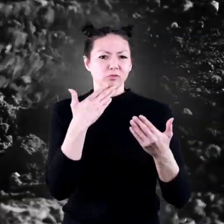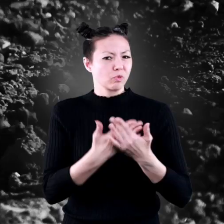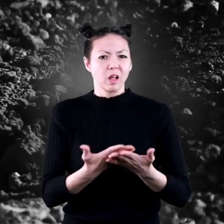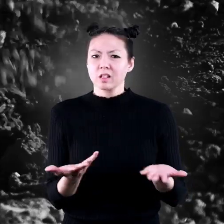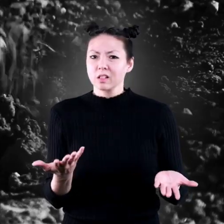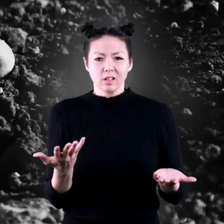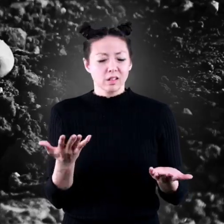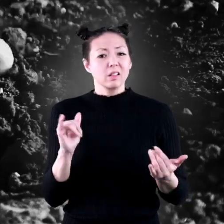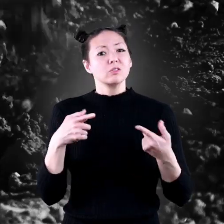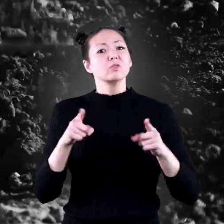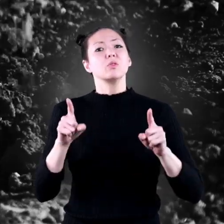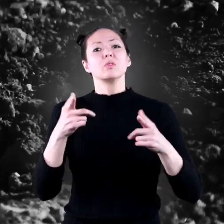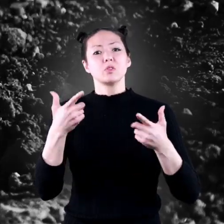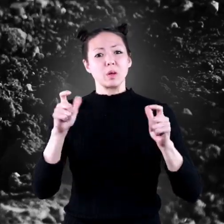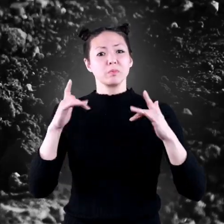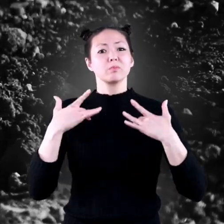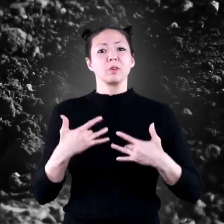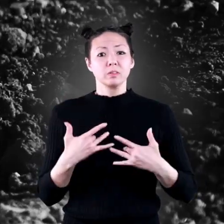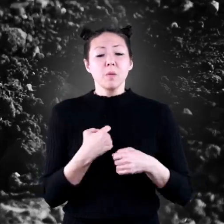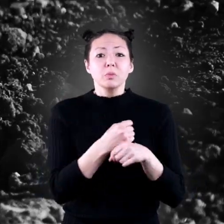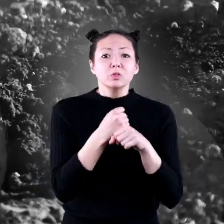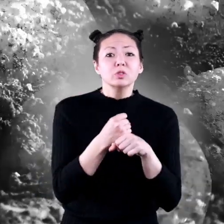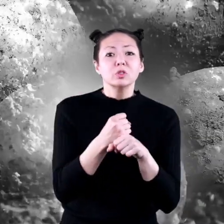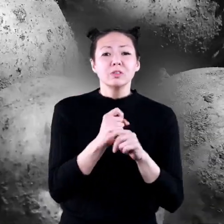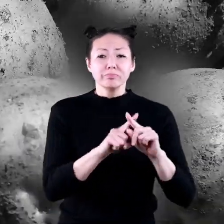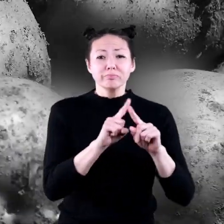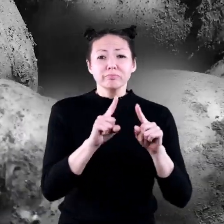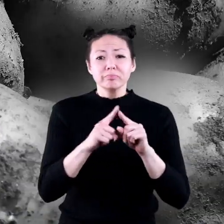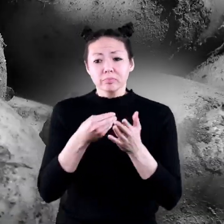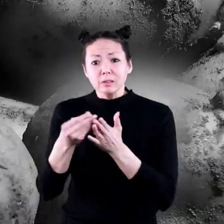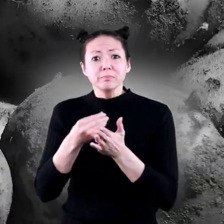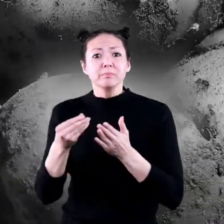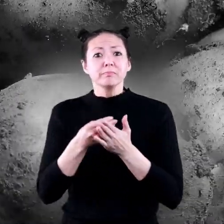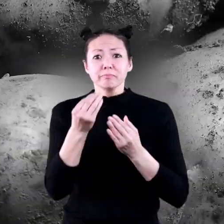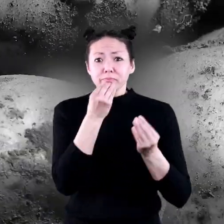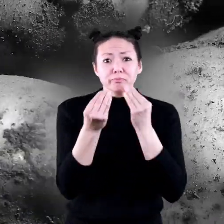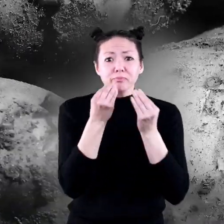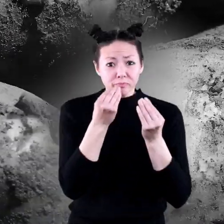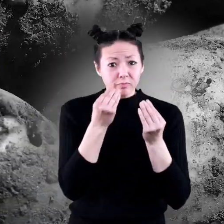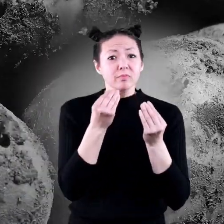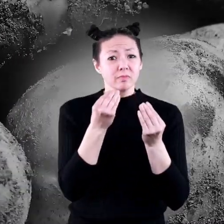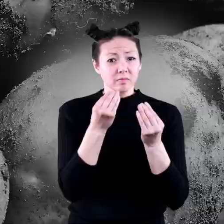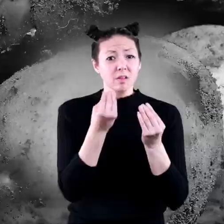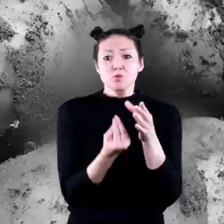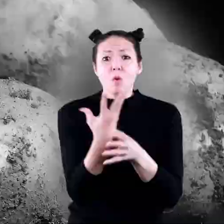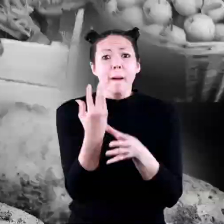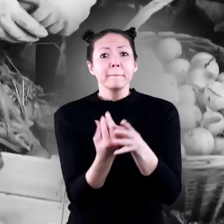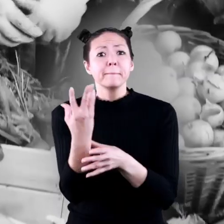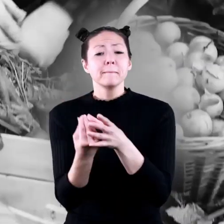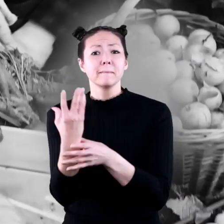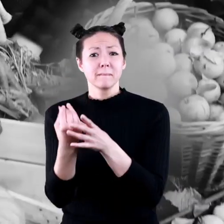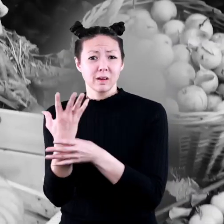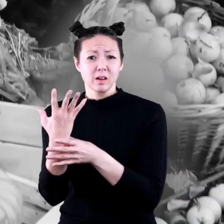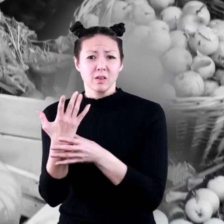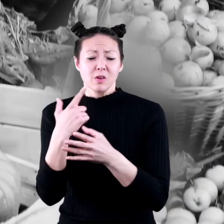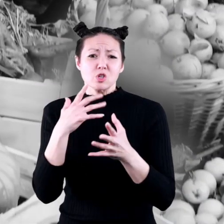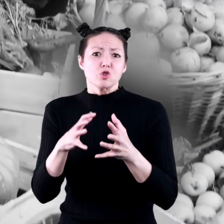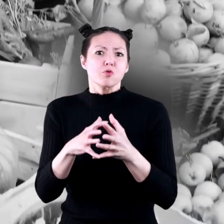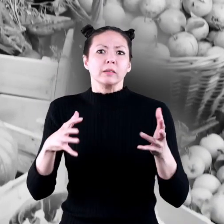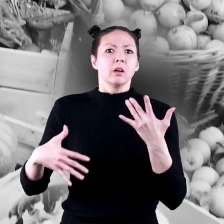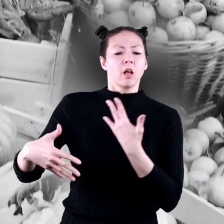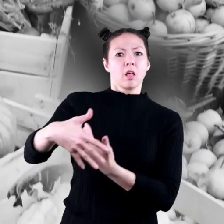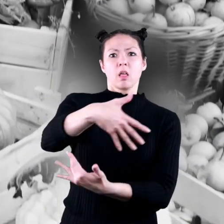a bumper crop for years before the Great Depression, producing a lot of products for consumers to buy. But because they had so